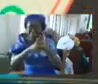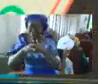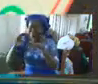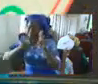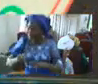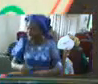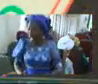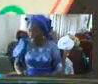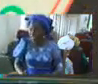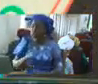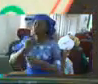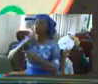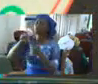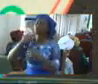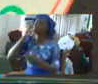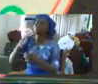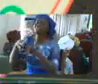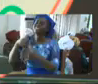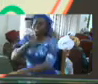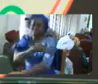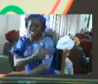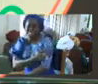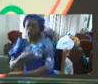when will the vaccine come to Nigeria?